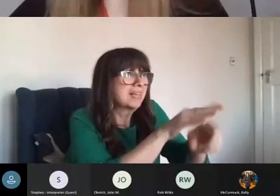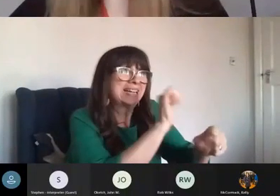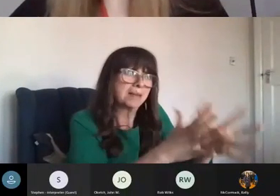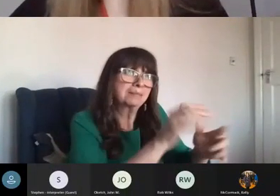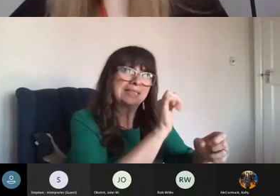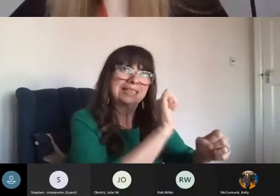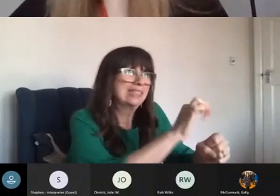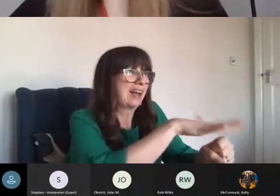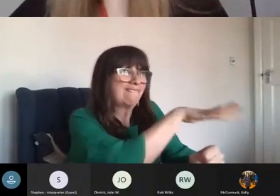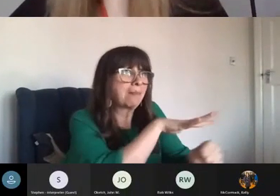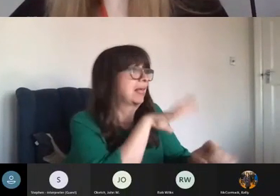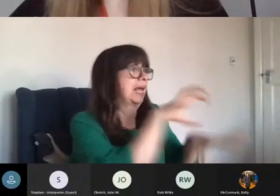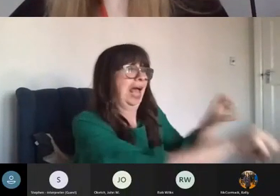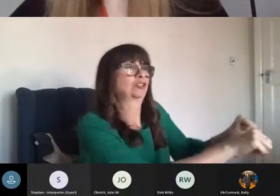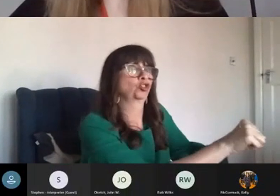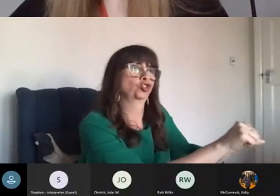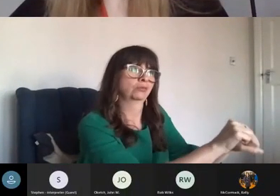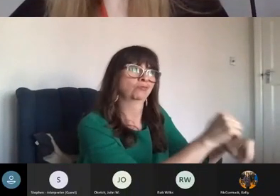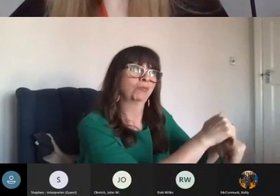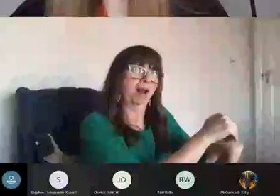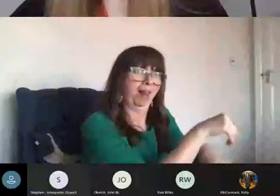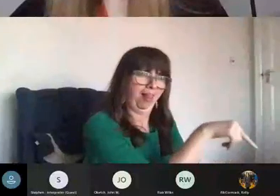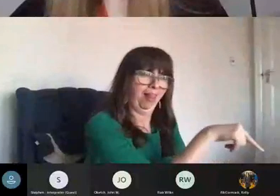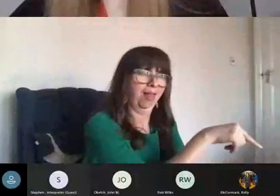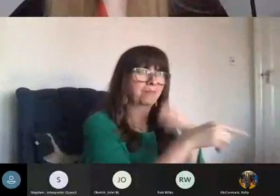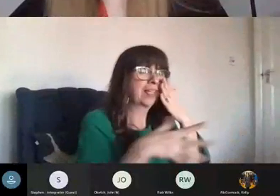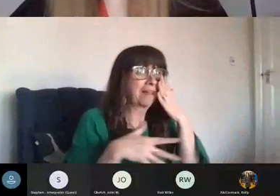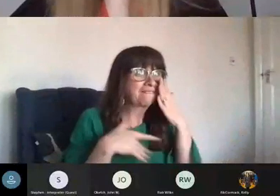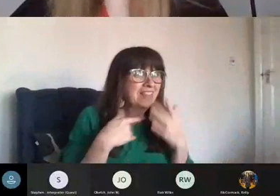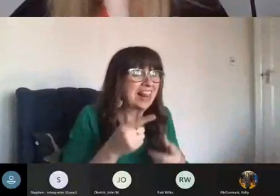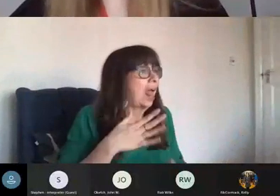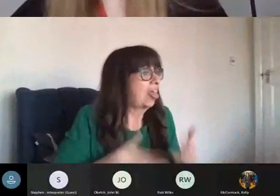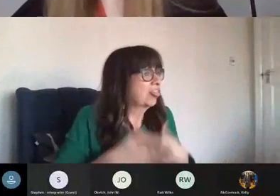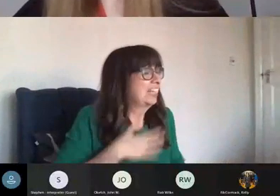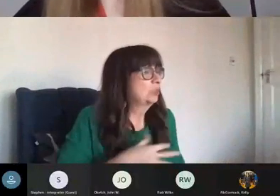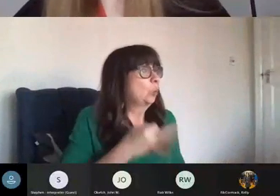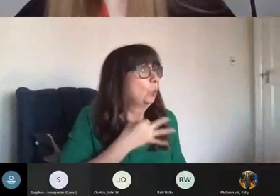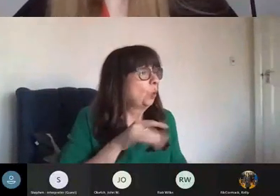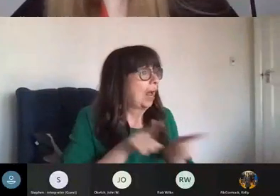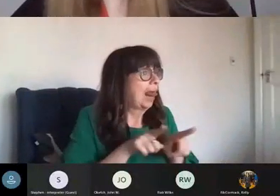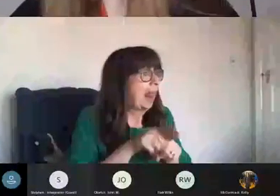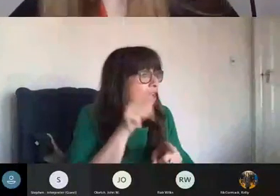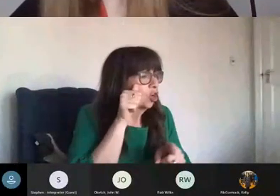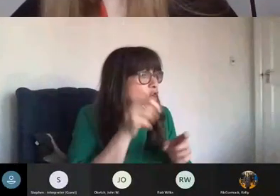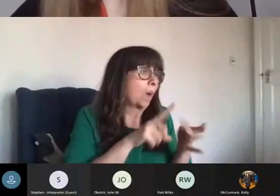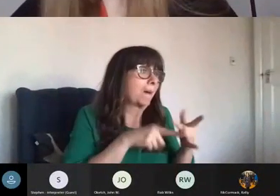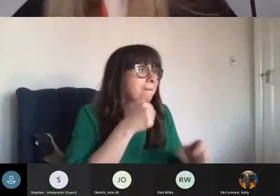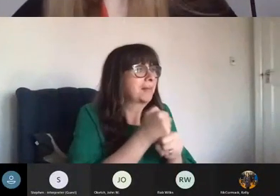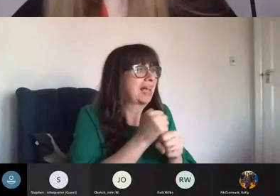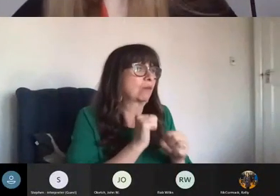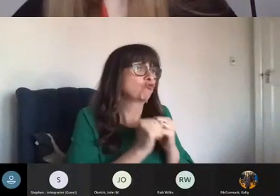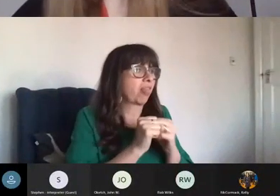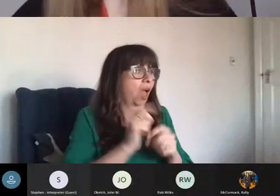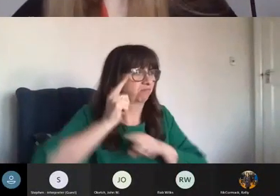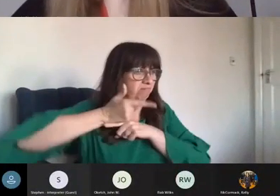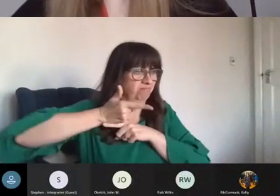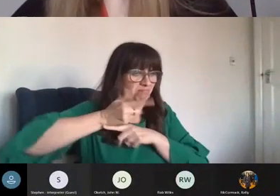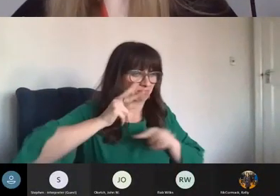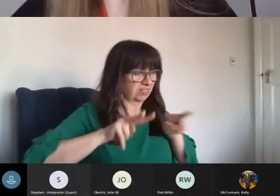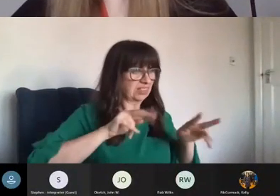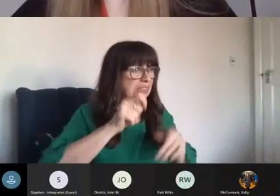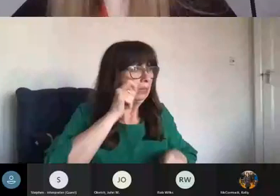square this in terms of, it almost has a kind of Big Brother feel to it, that depositing my